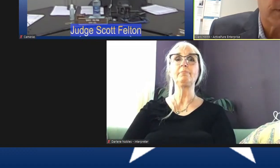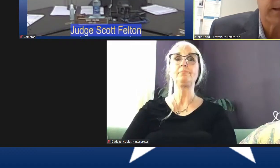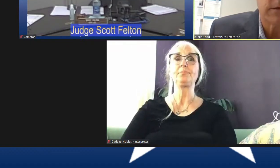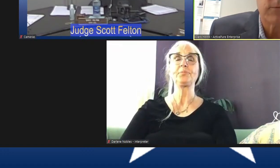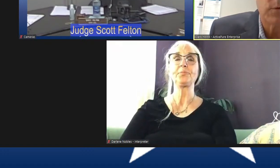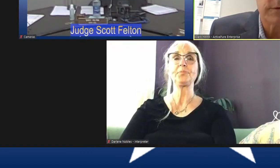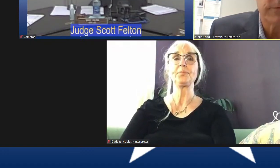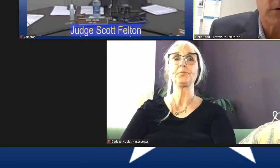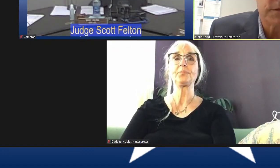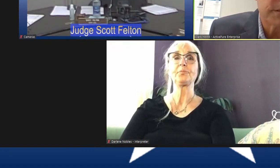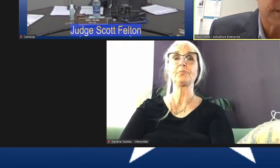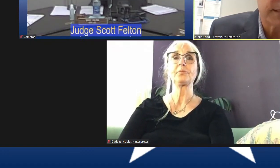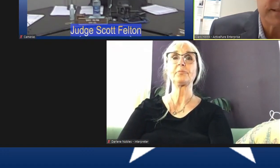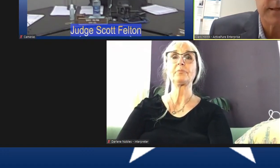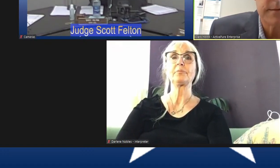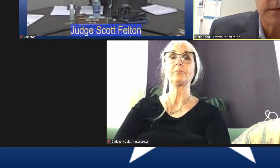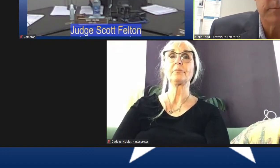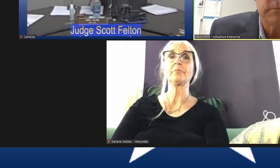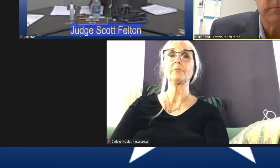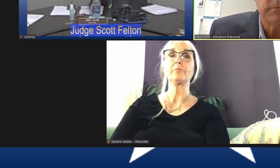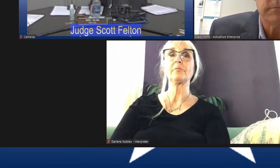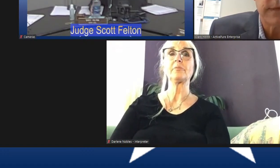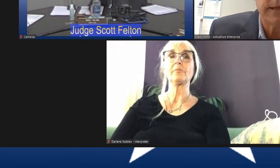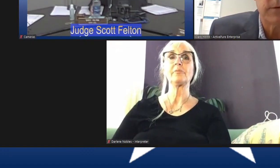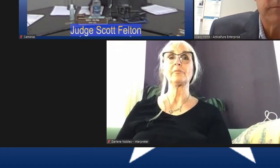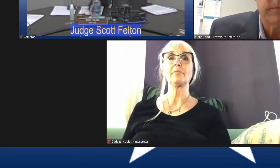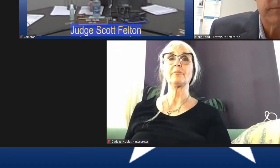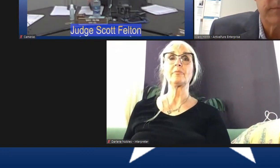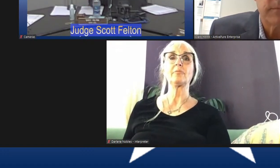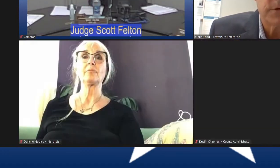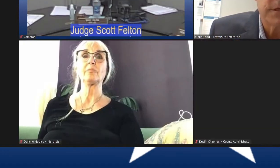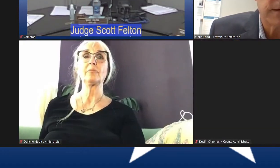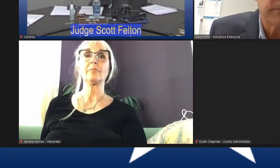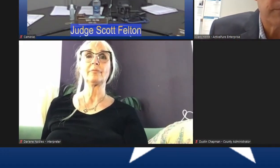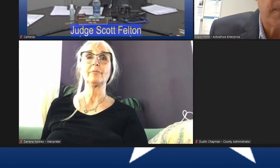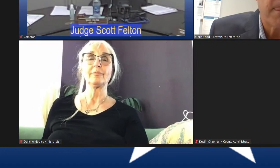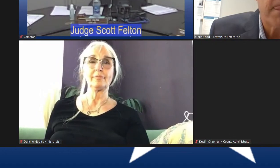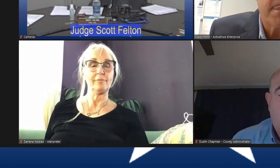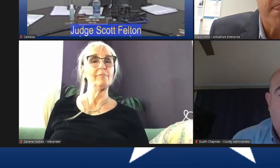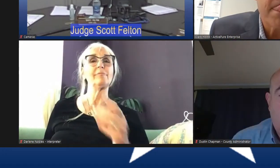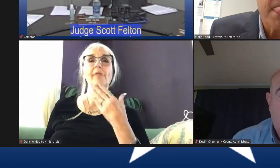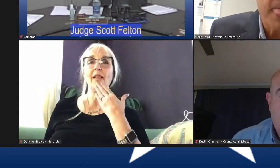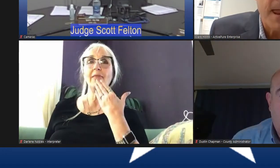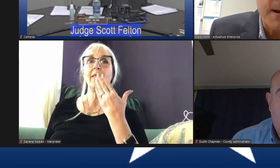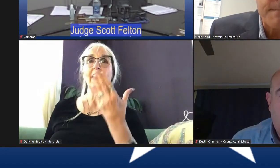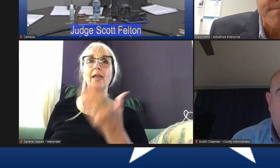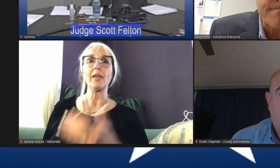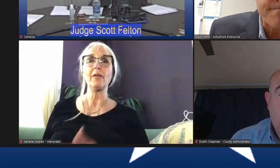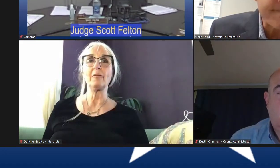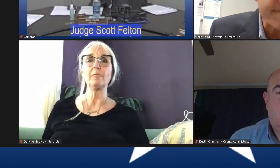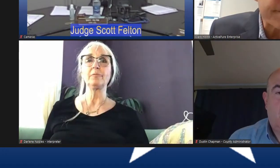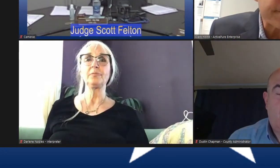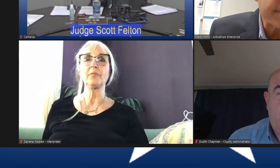results that you might look for as far as testing. So okay, thank you. Thank you. And Dustin, join in on this. I'm going to